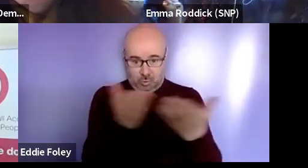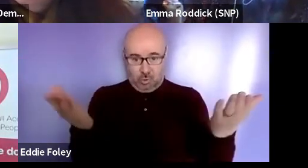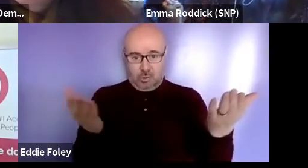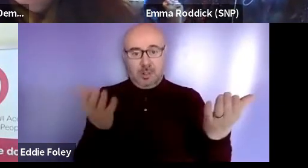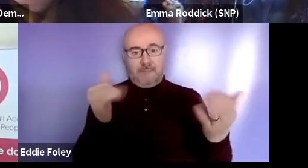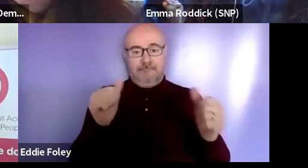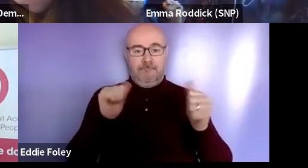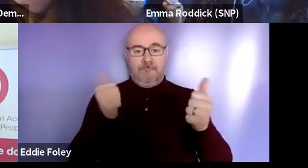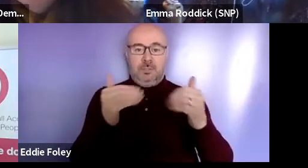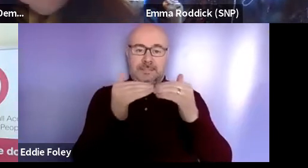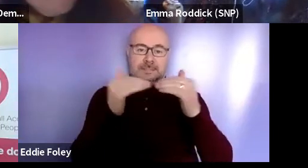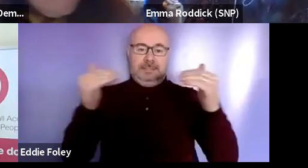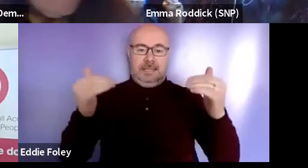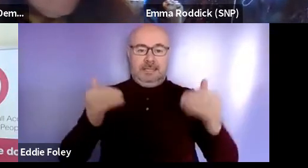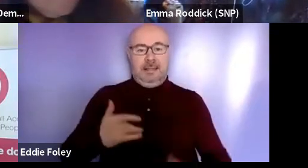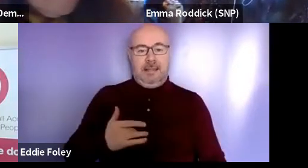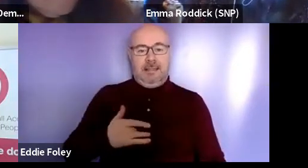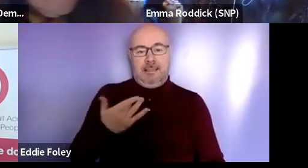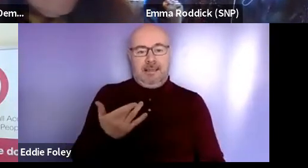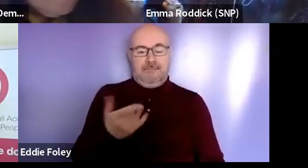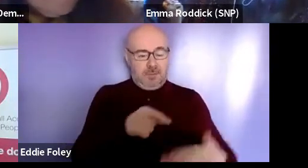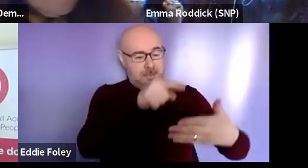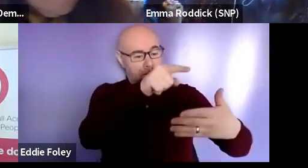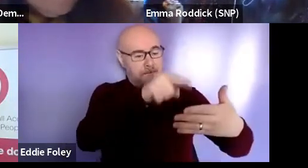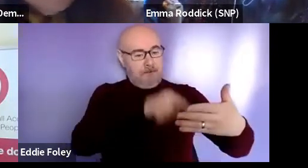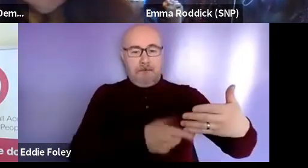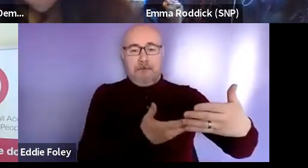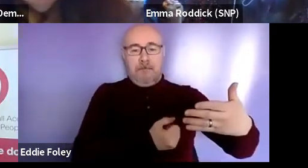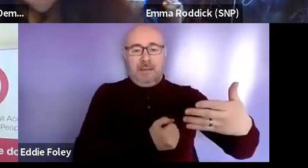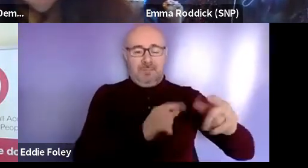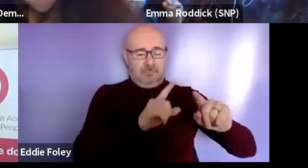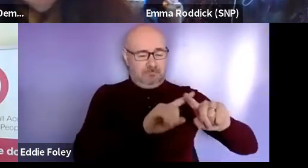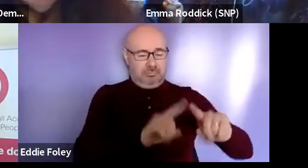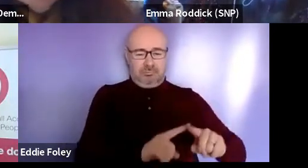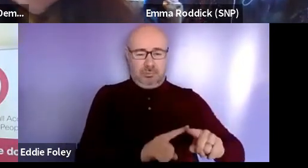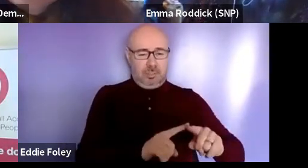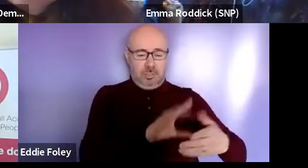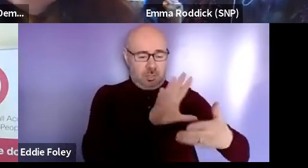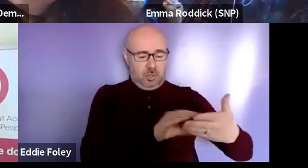the benefit system we have, end face-to-face